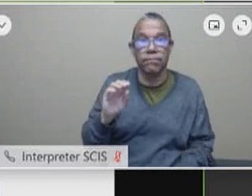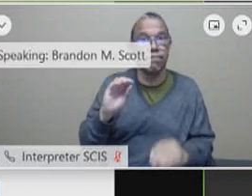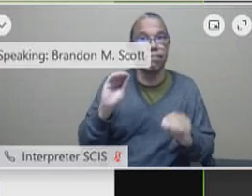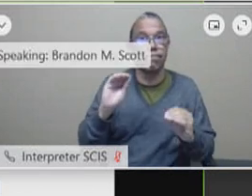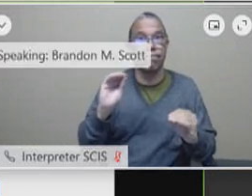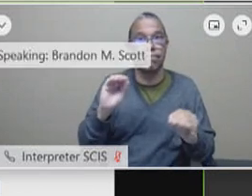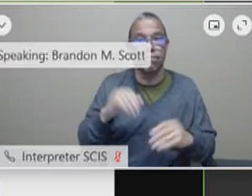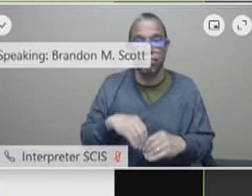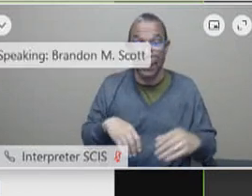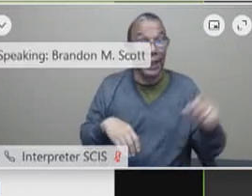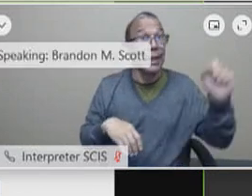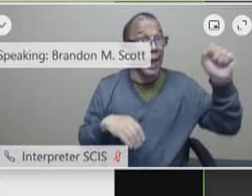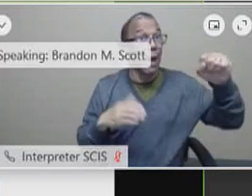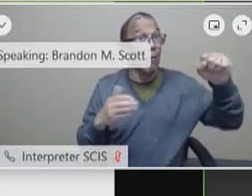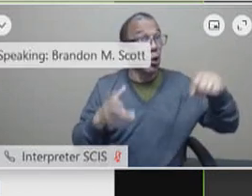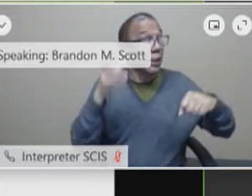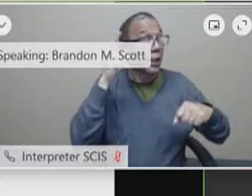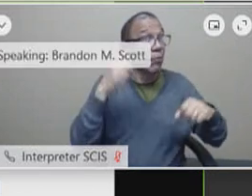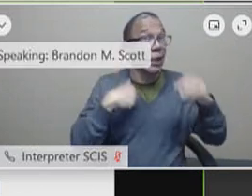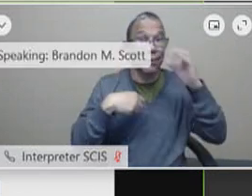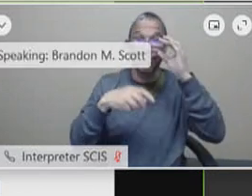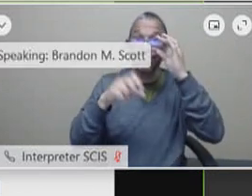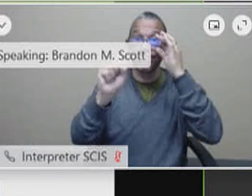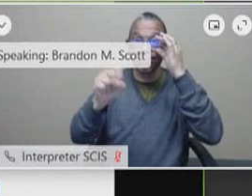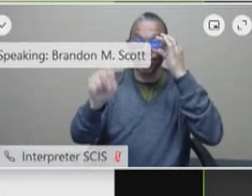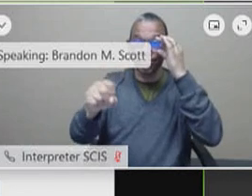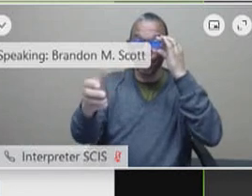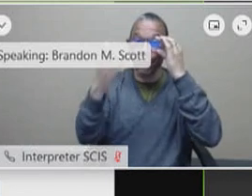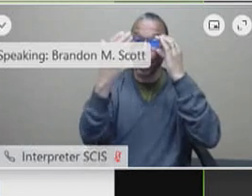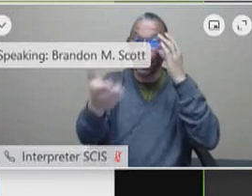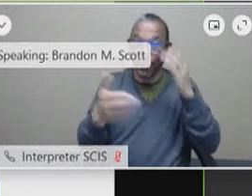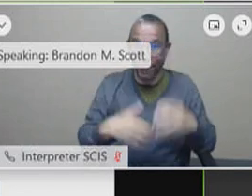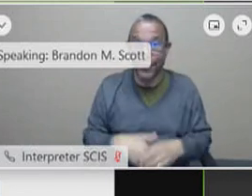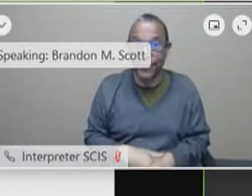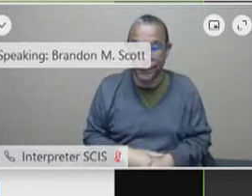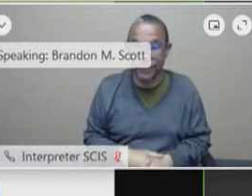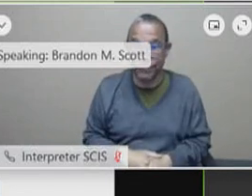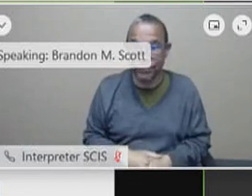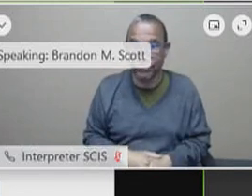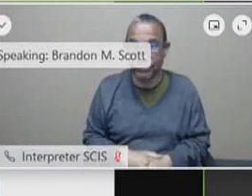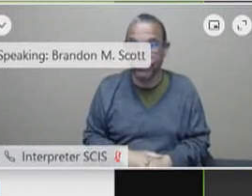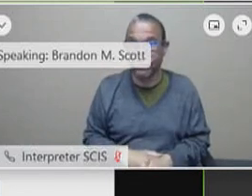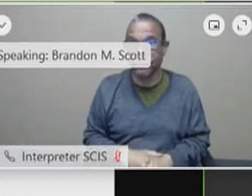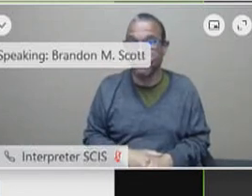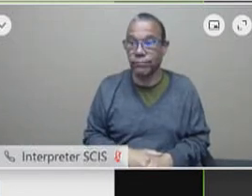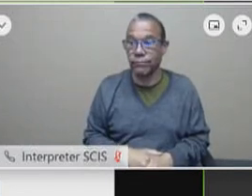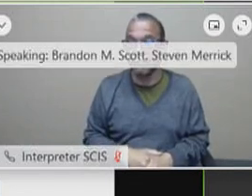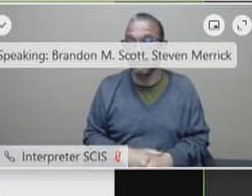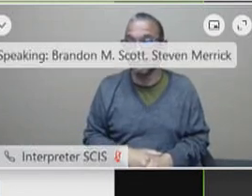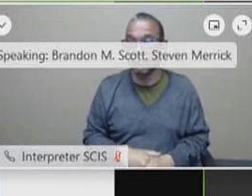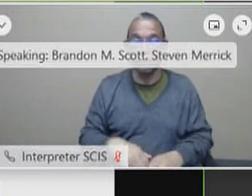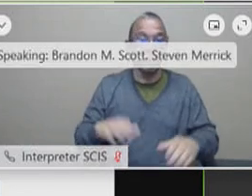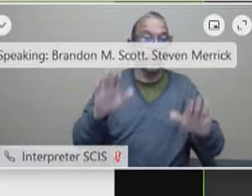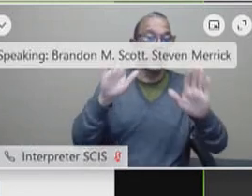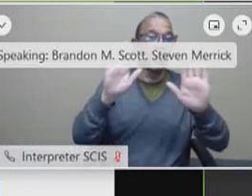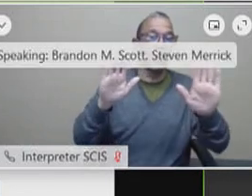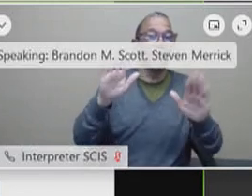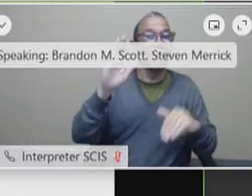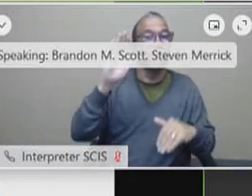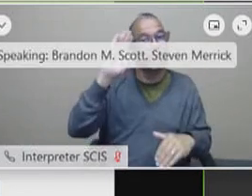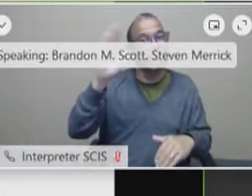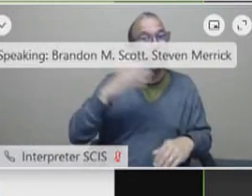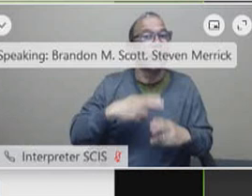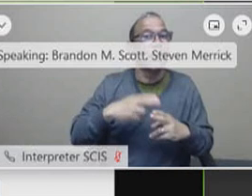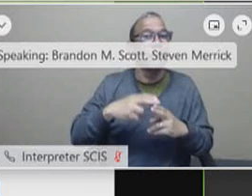Yeah, I'm here. Can you hear me? Yep, we're good, Stephen. Floor's all yours, man. All right, great. Greetings, my name is Stephen